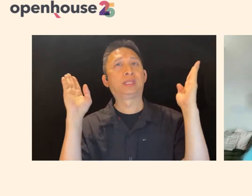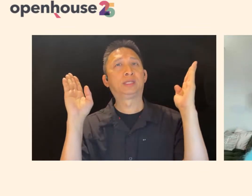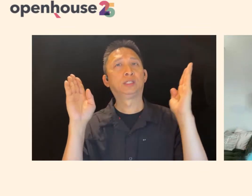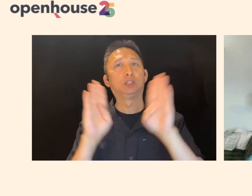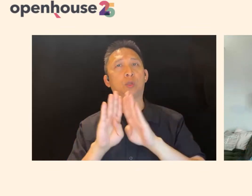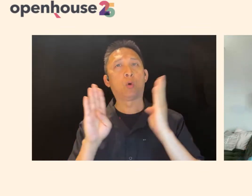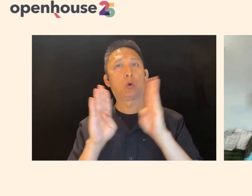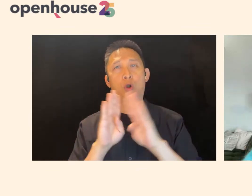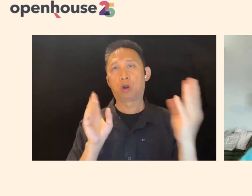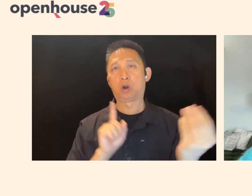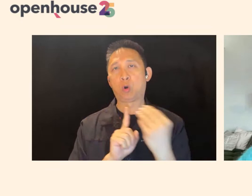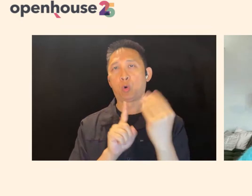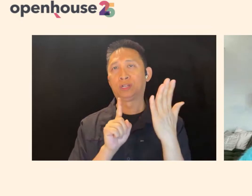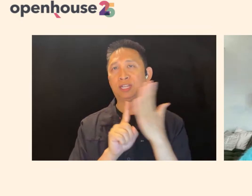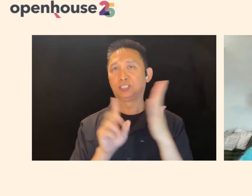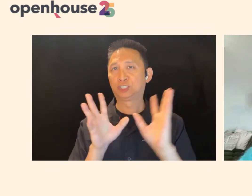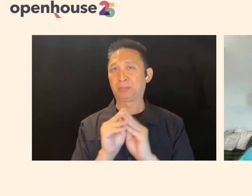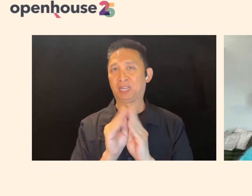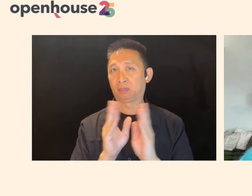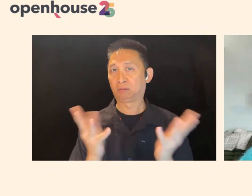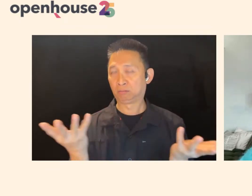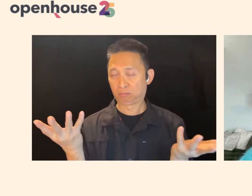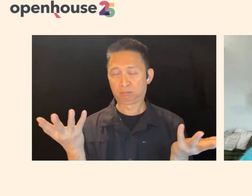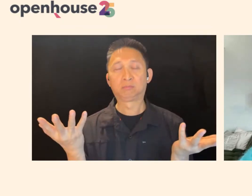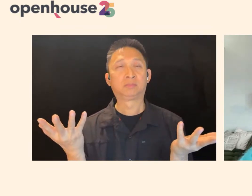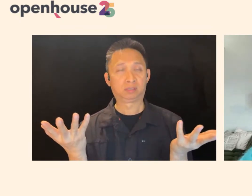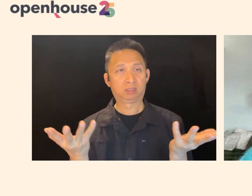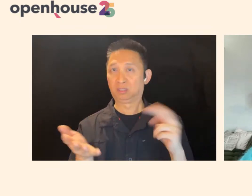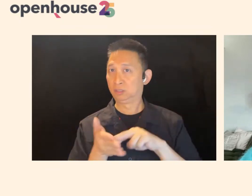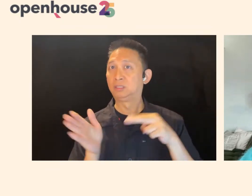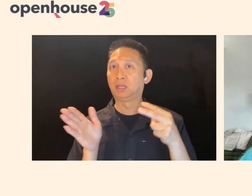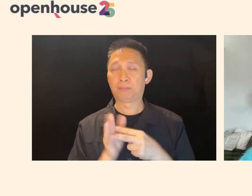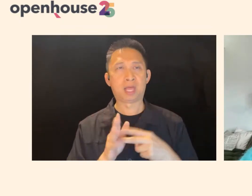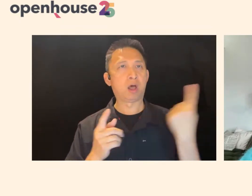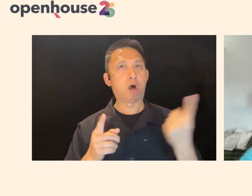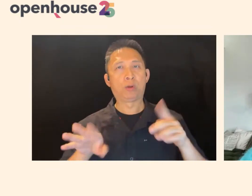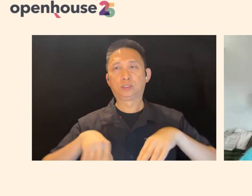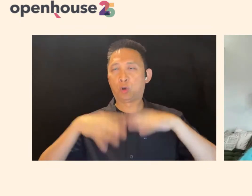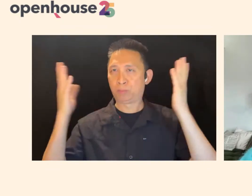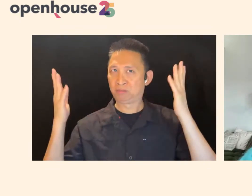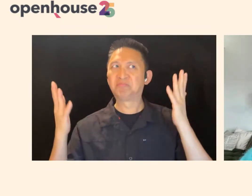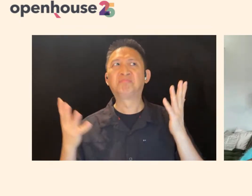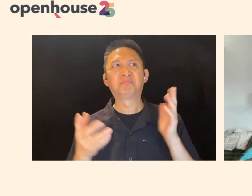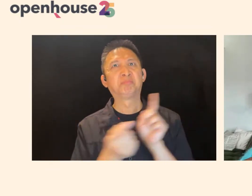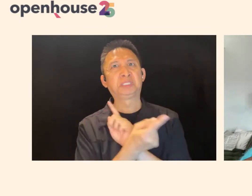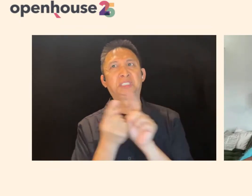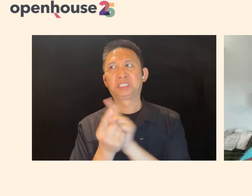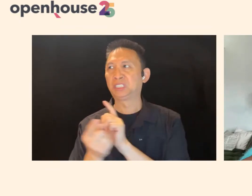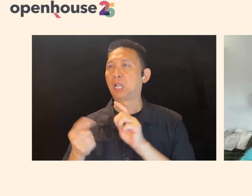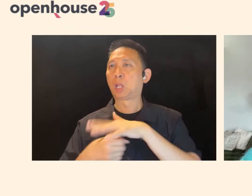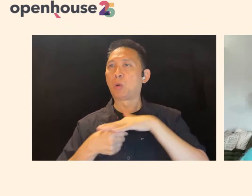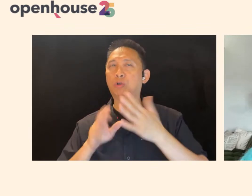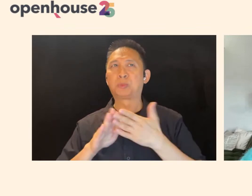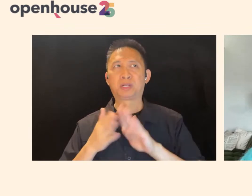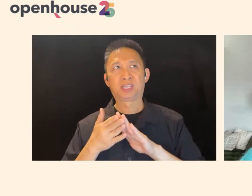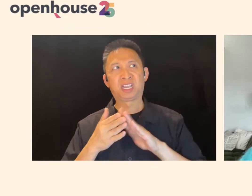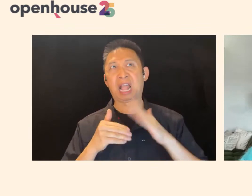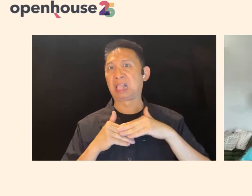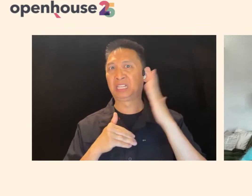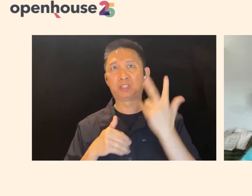So we were meeting with our community minimum 3 times a month. Often it was more than